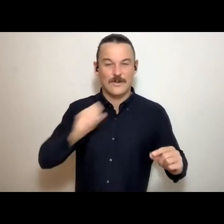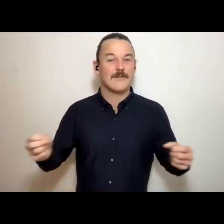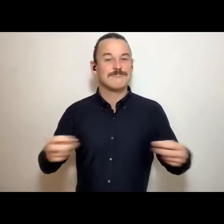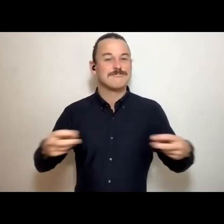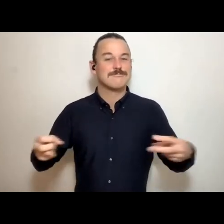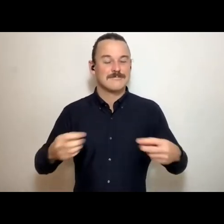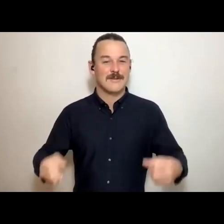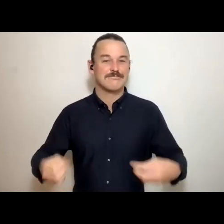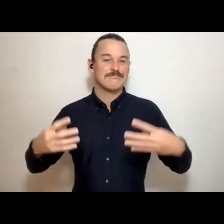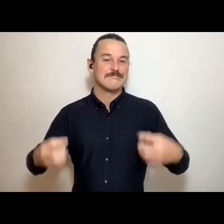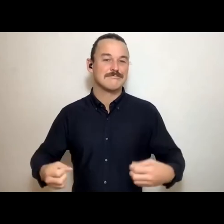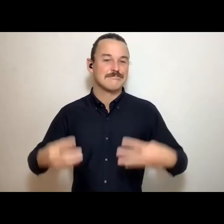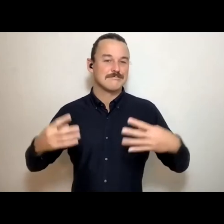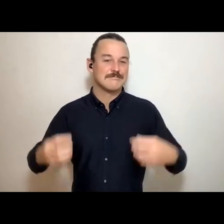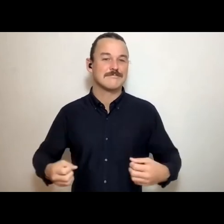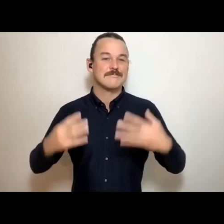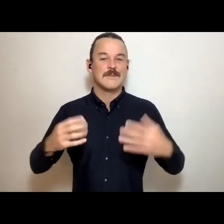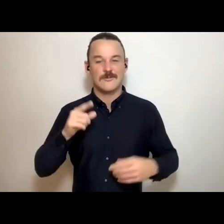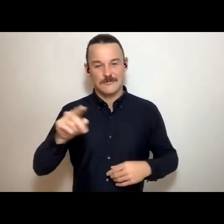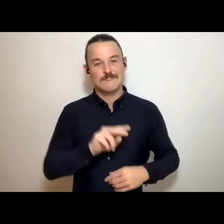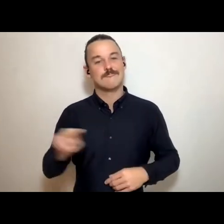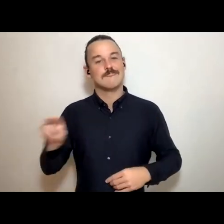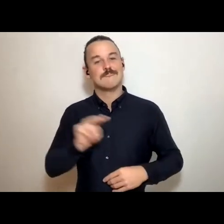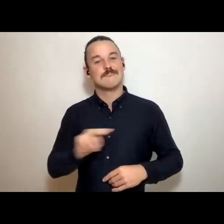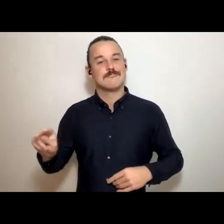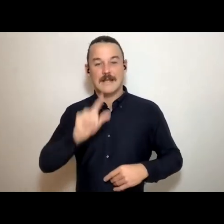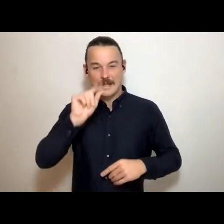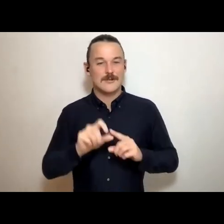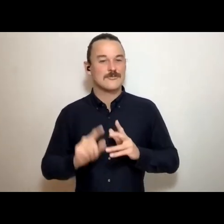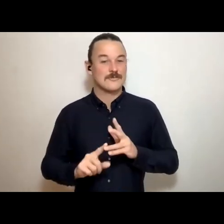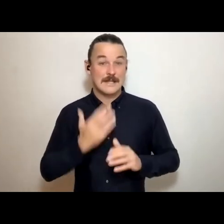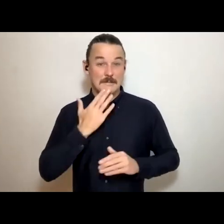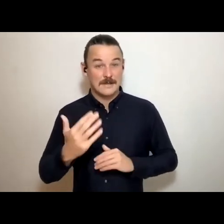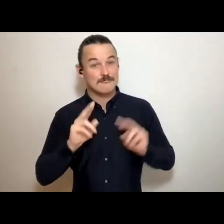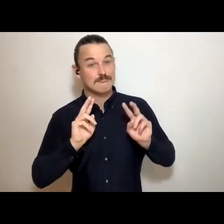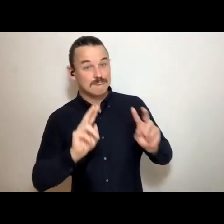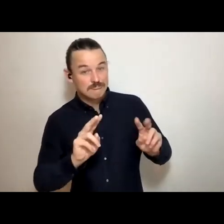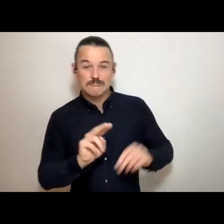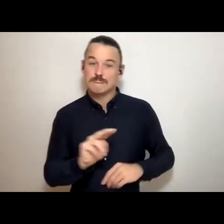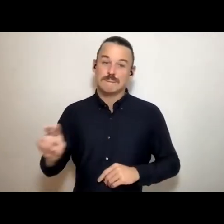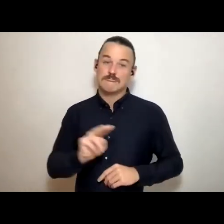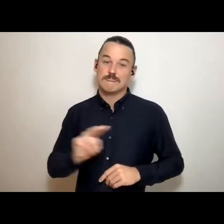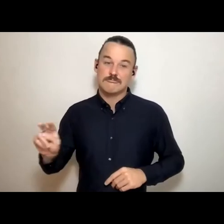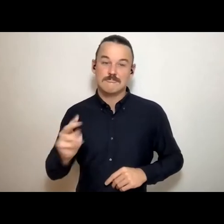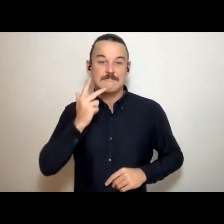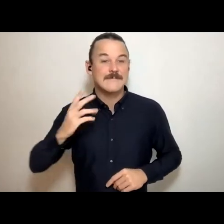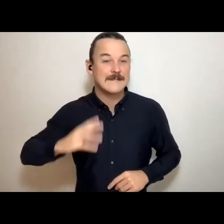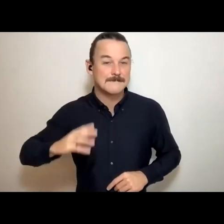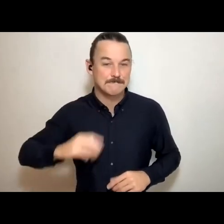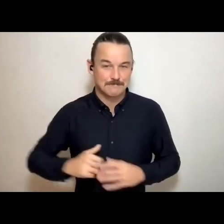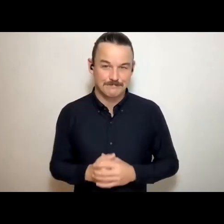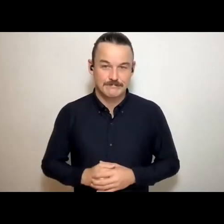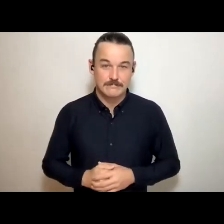So that's available there for you also. So please utilise those functions. This lecture will also be,